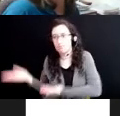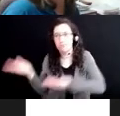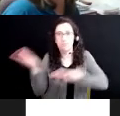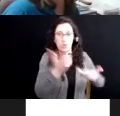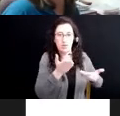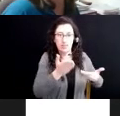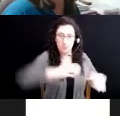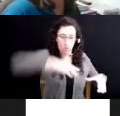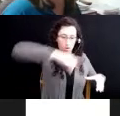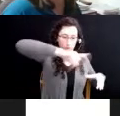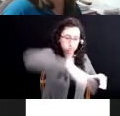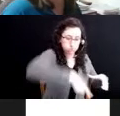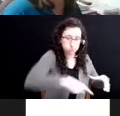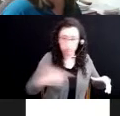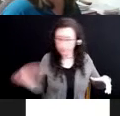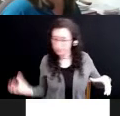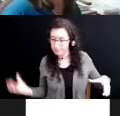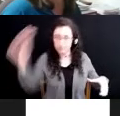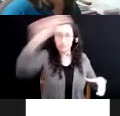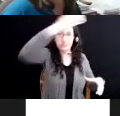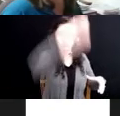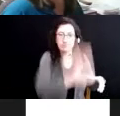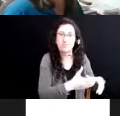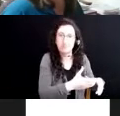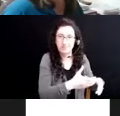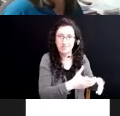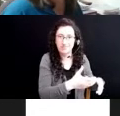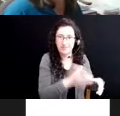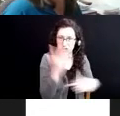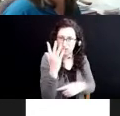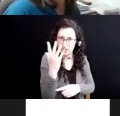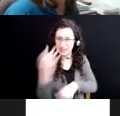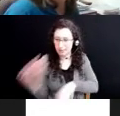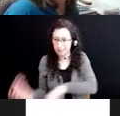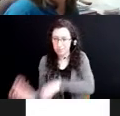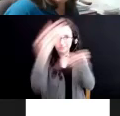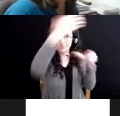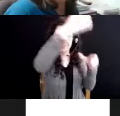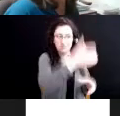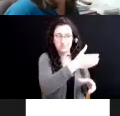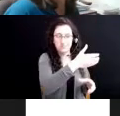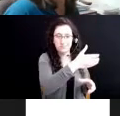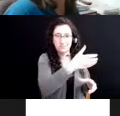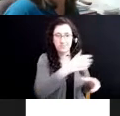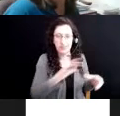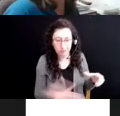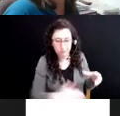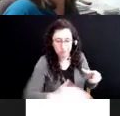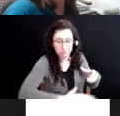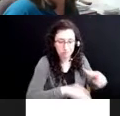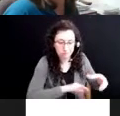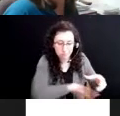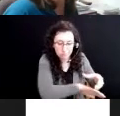ground, and the trees were flipped up and inserted, and the soil and rock tamped down. So